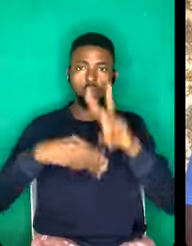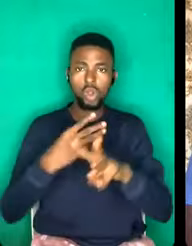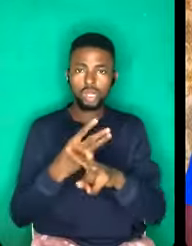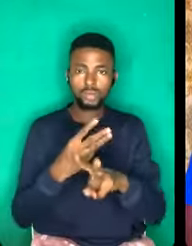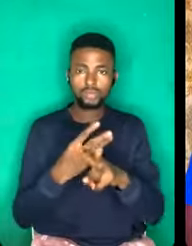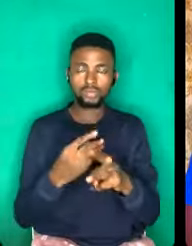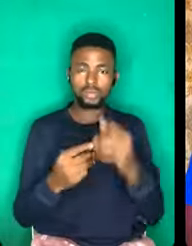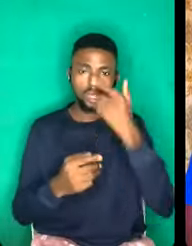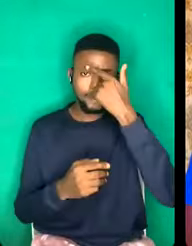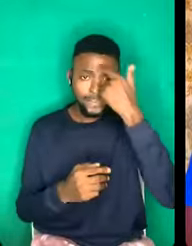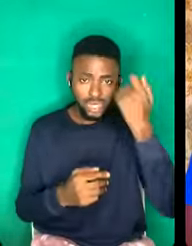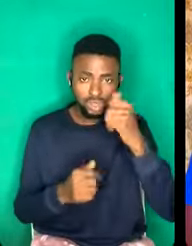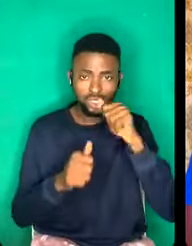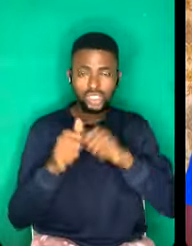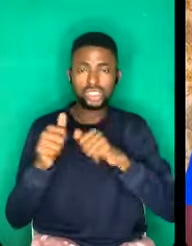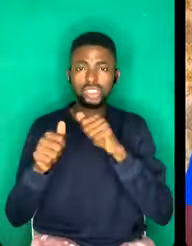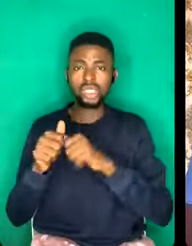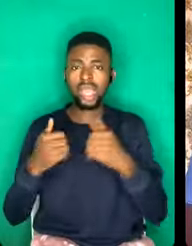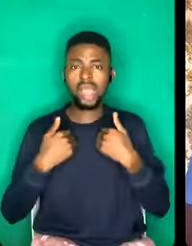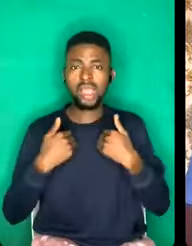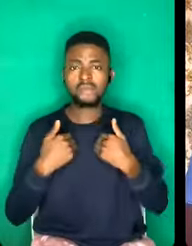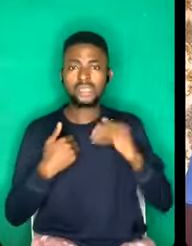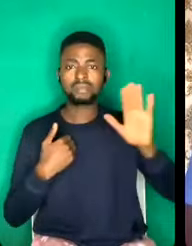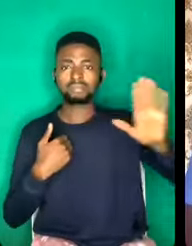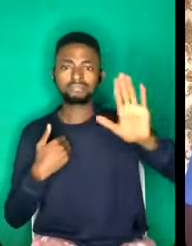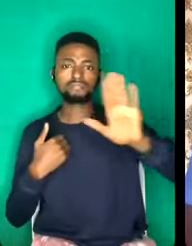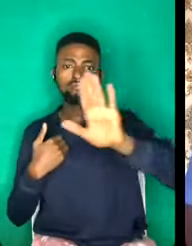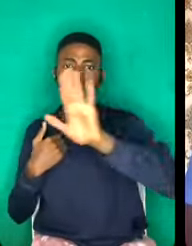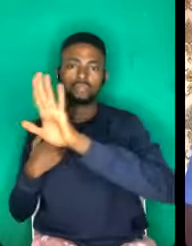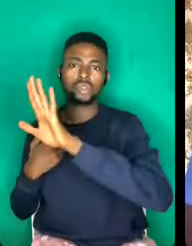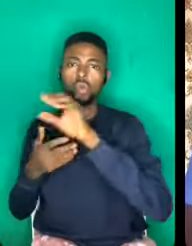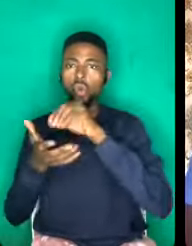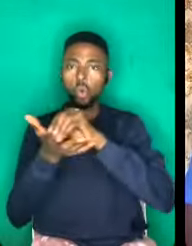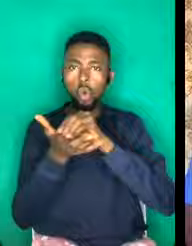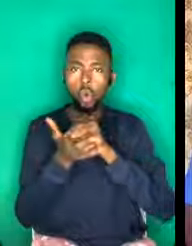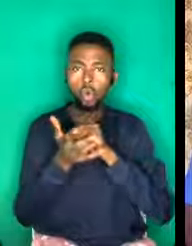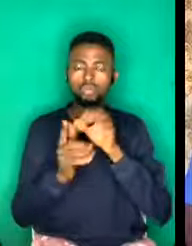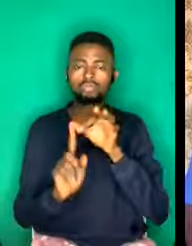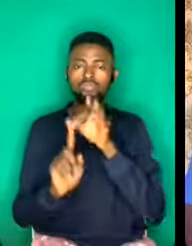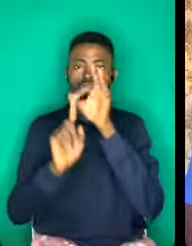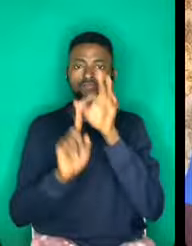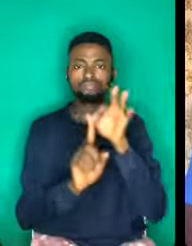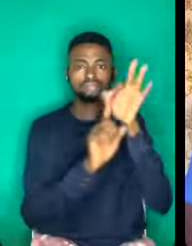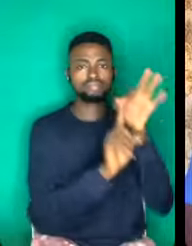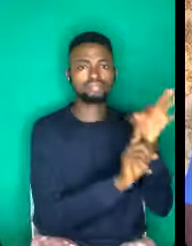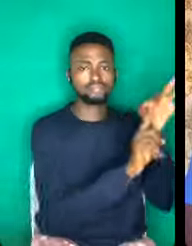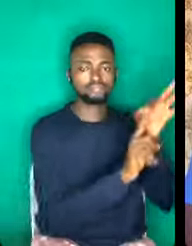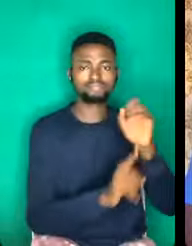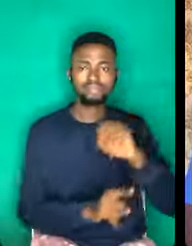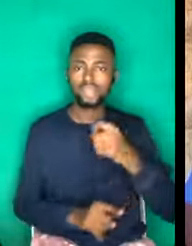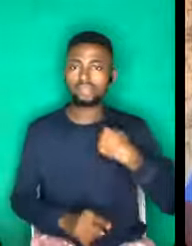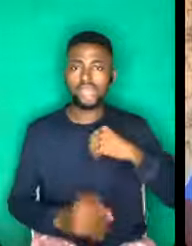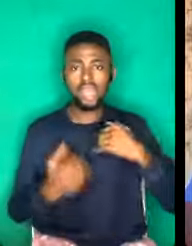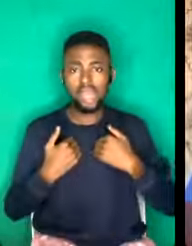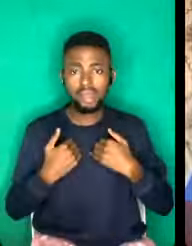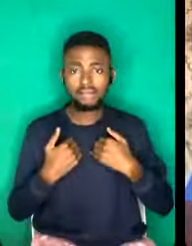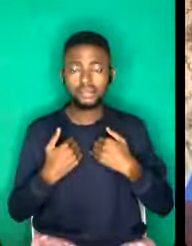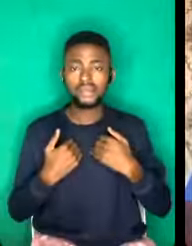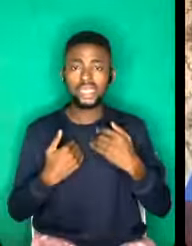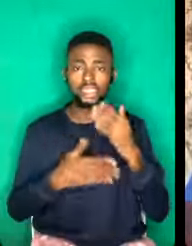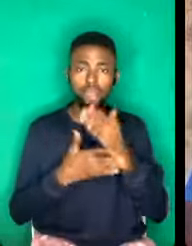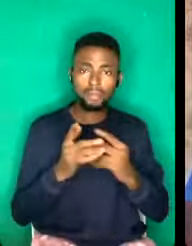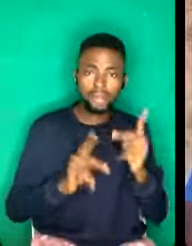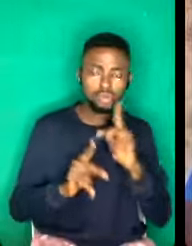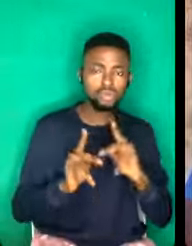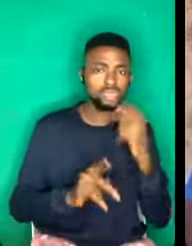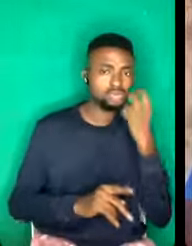Because each also has its own unique differences. Just like some people speak English language, some people may